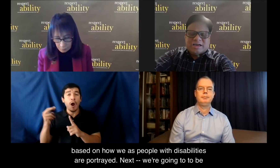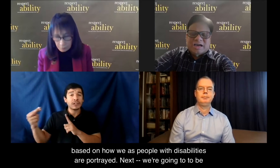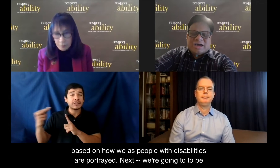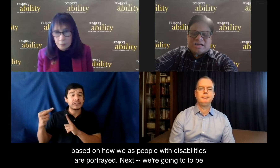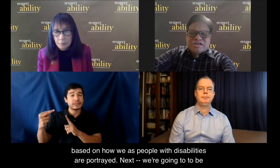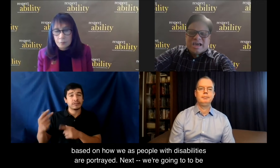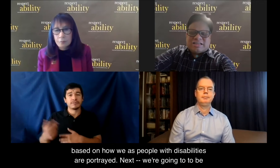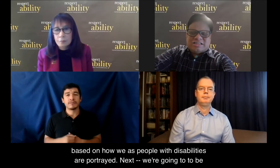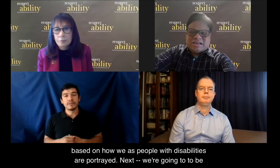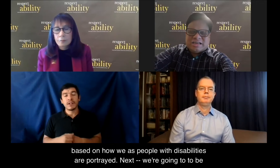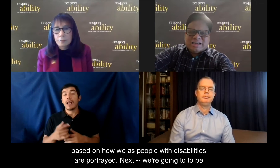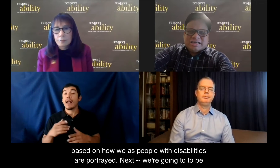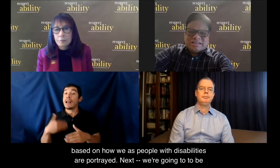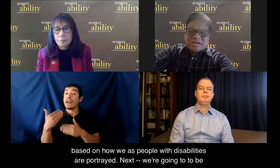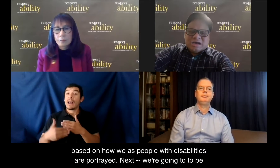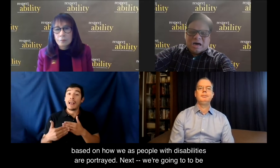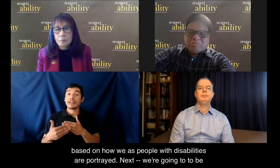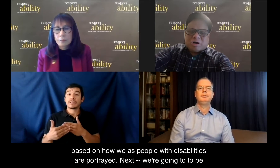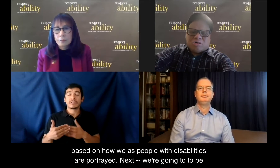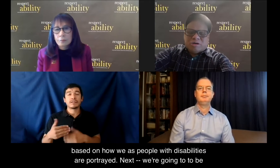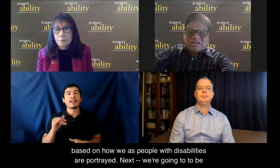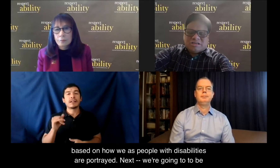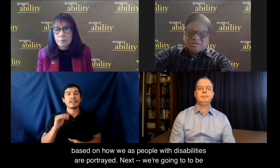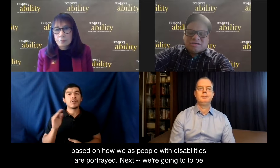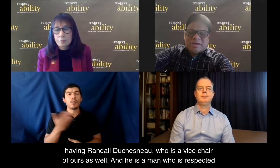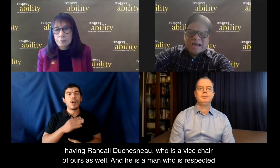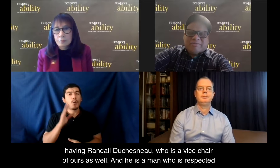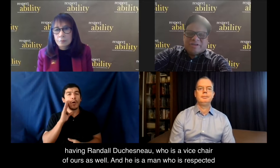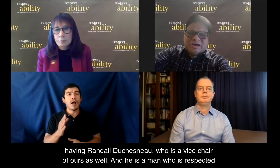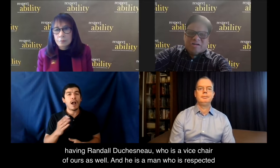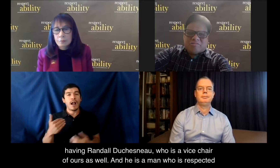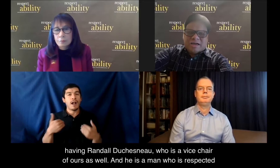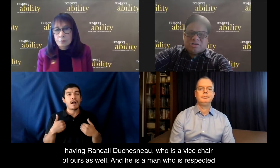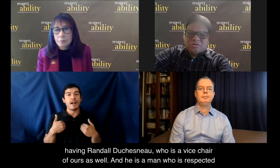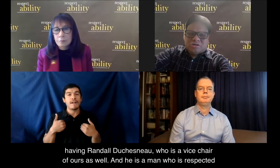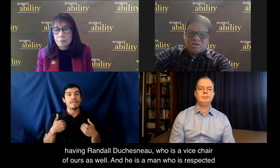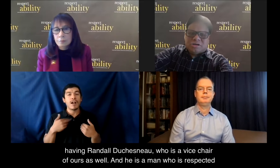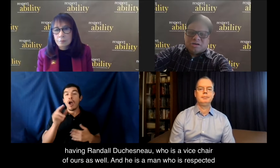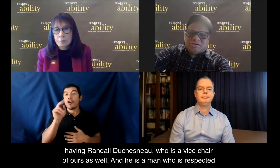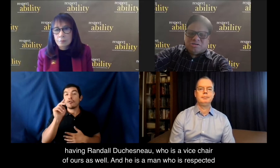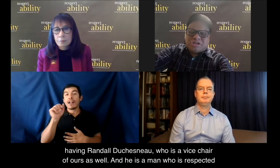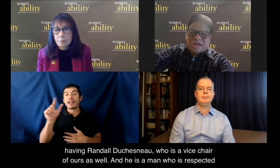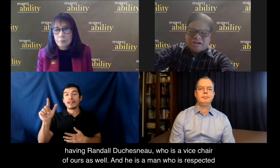portrayed. Next is we're going to be having Randall